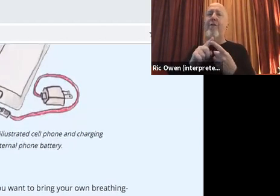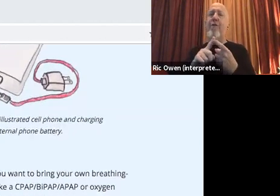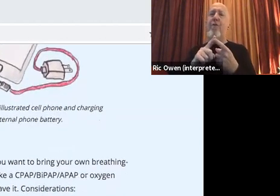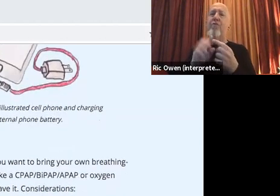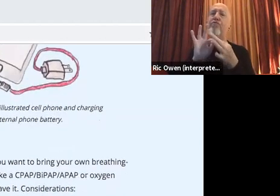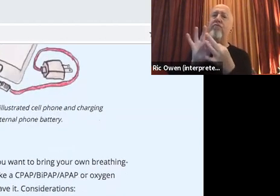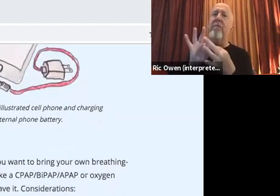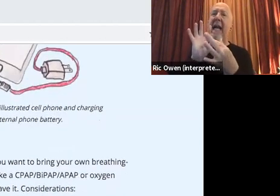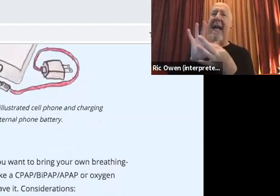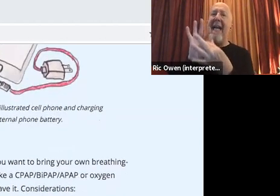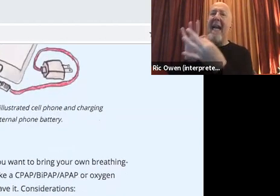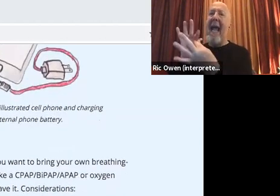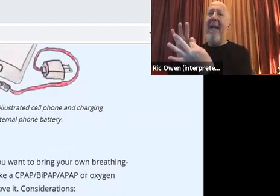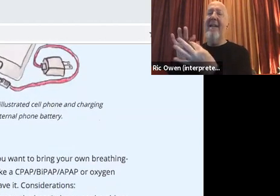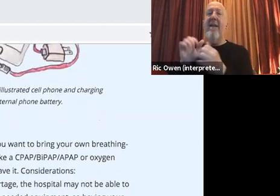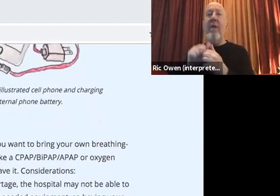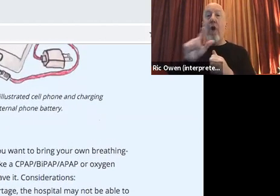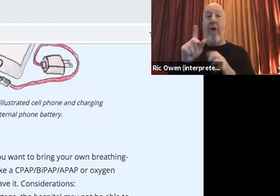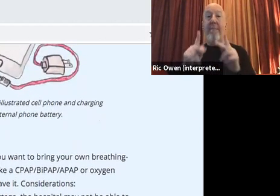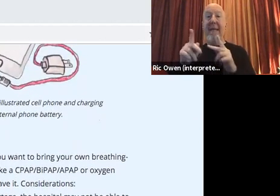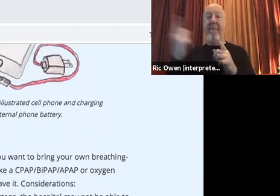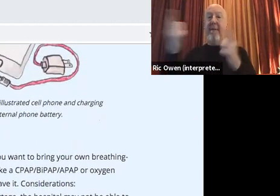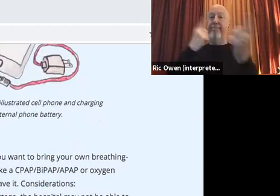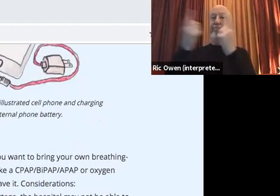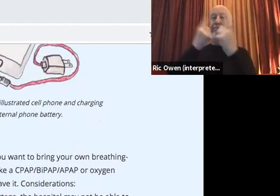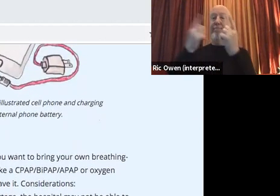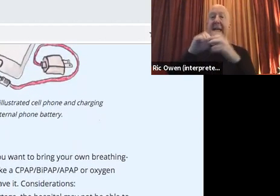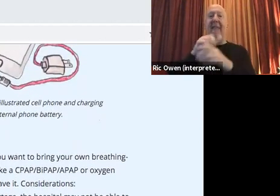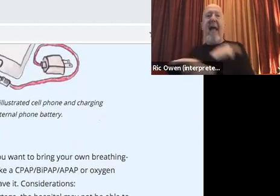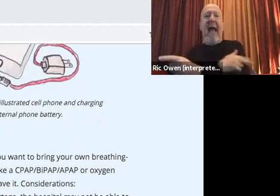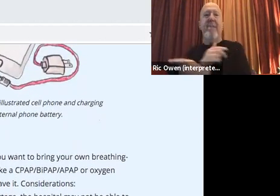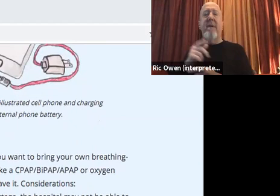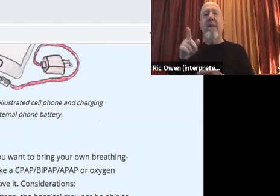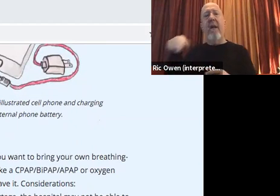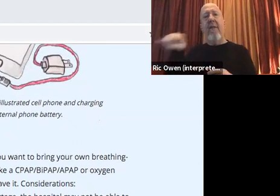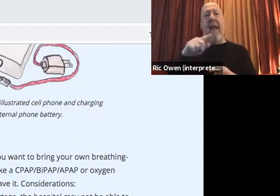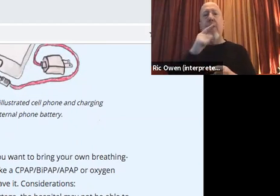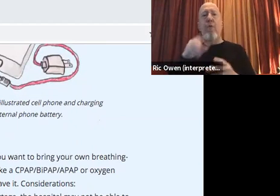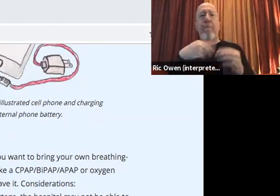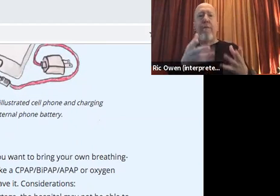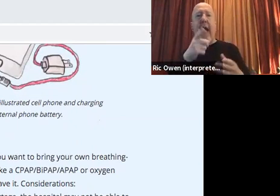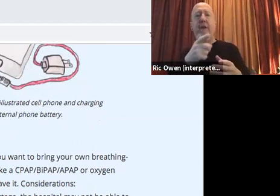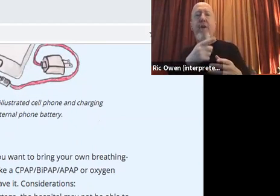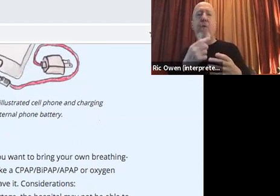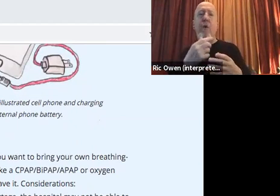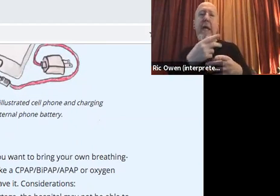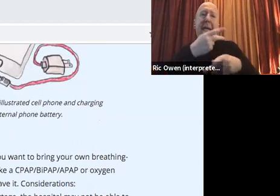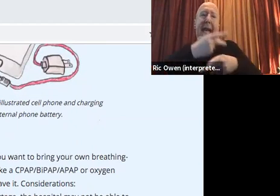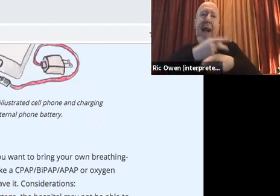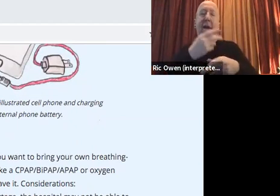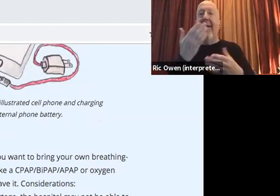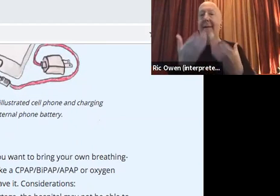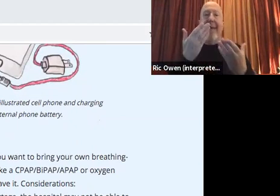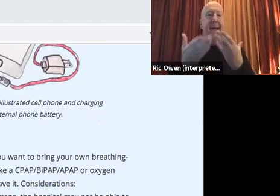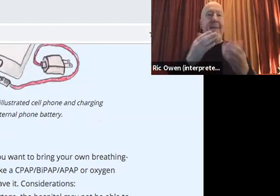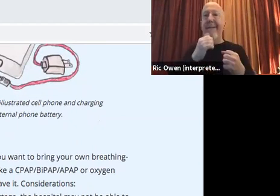connect with all people that you come in contact with at the hospital. Providers that are providing you care may not actually be the same